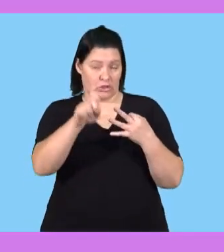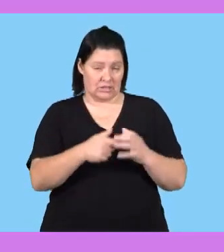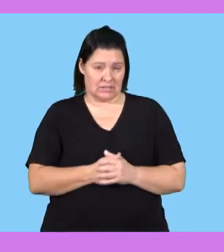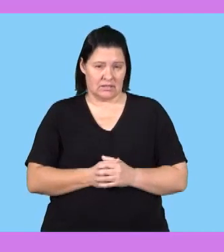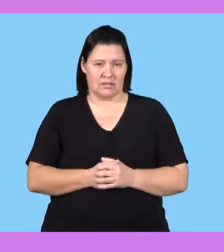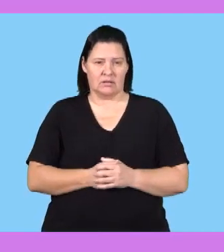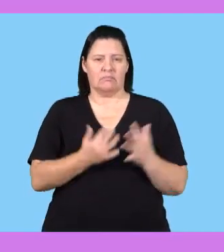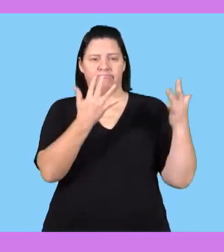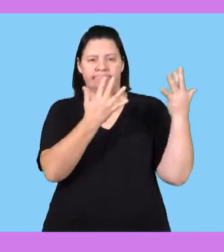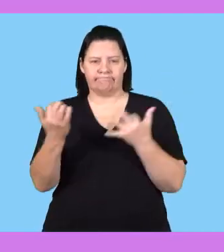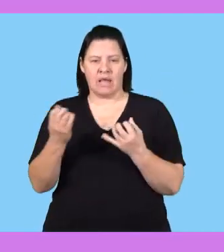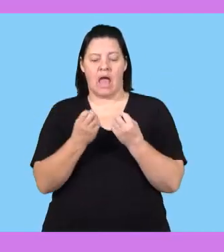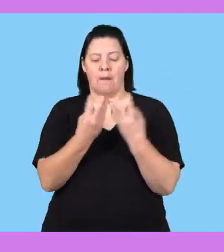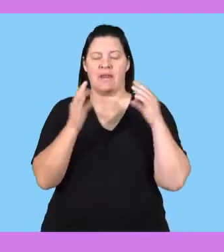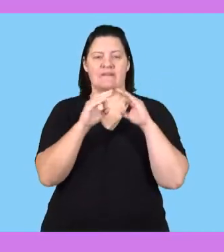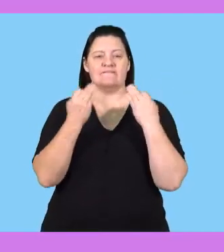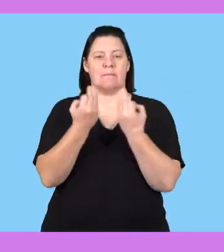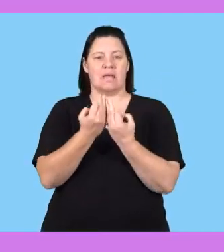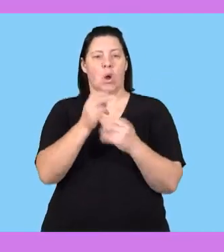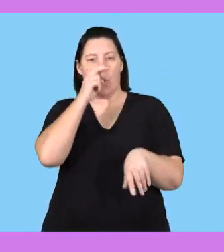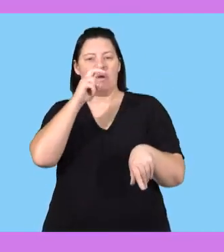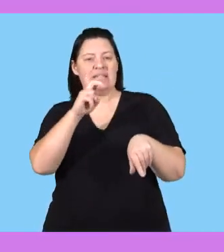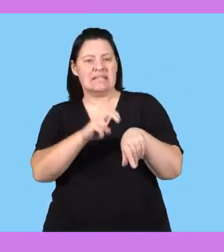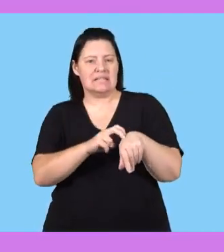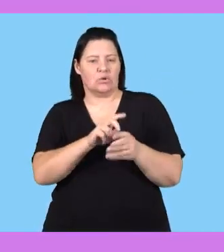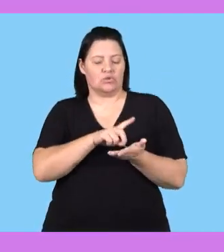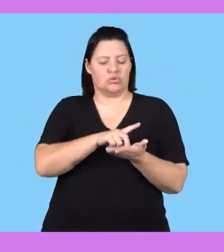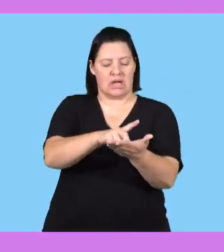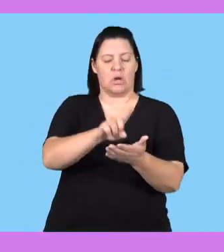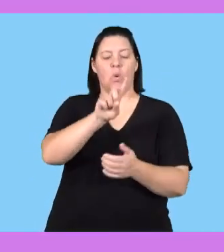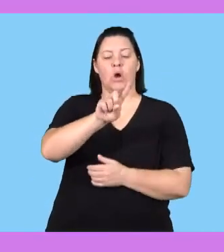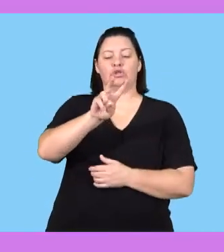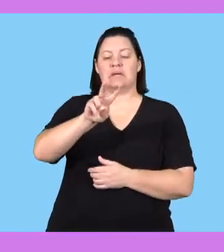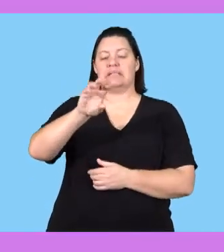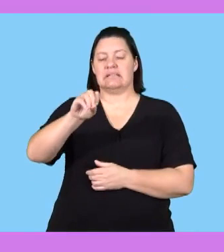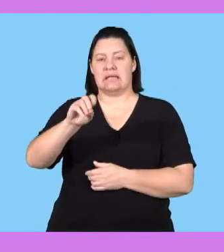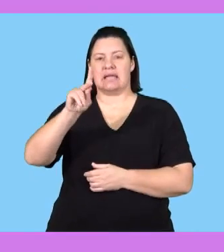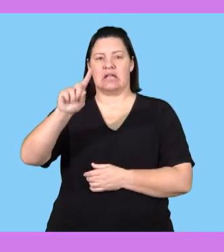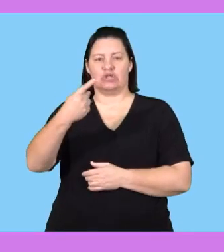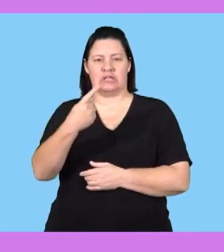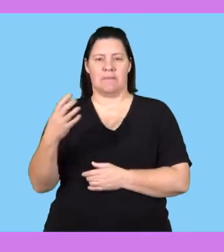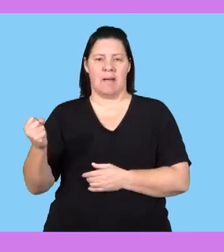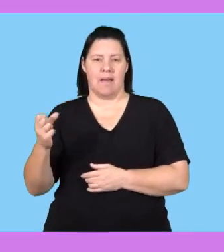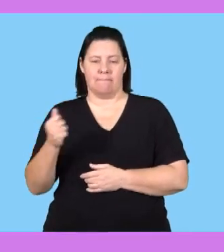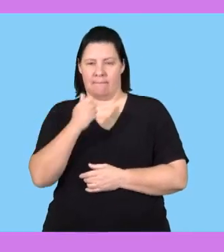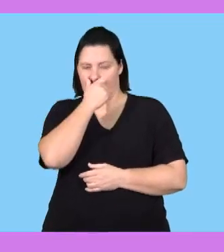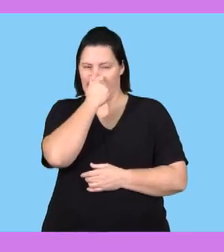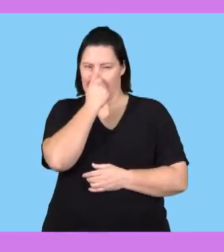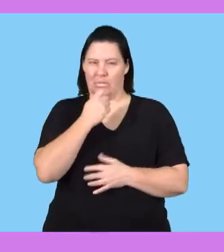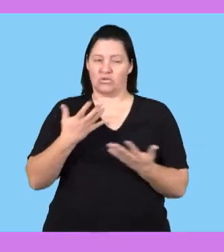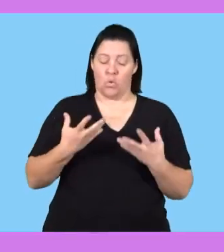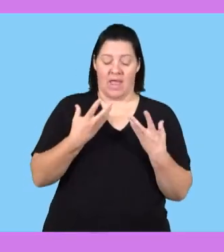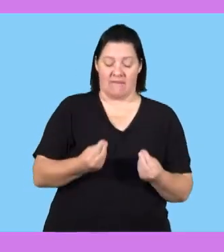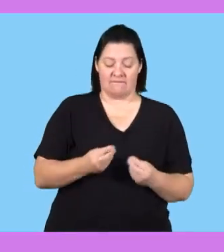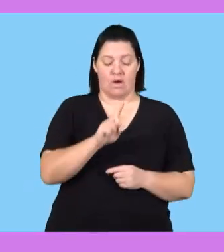question. Calculate the number of families needed to donate 120 kilograms of maize meal.